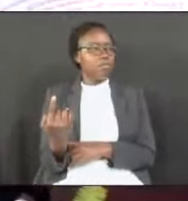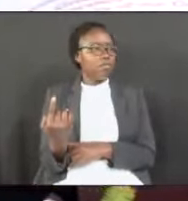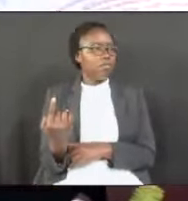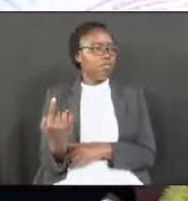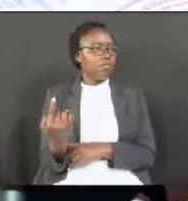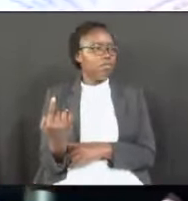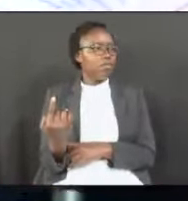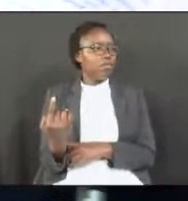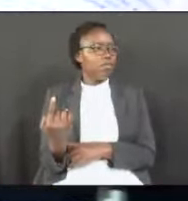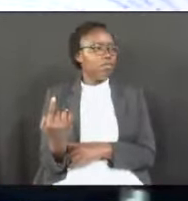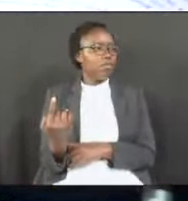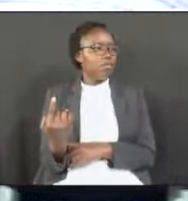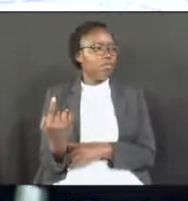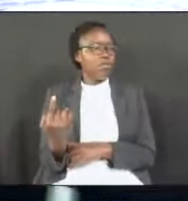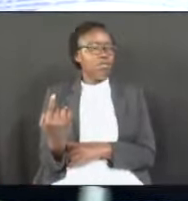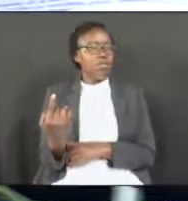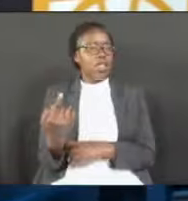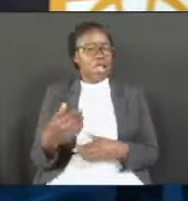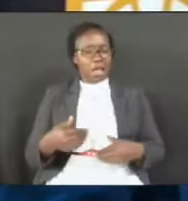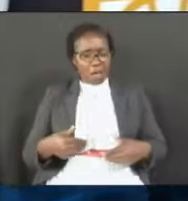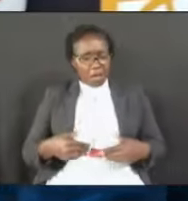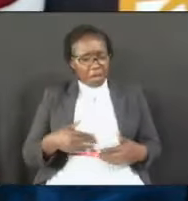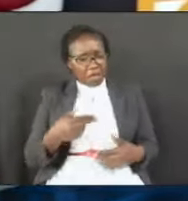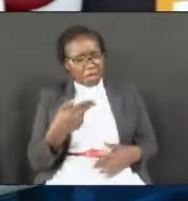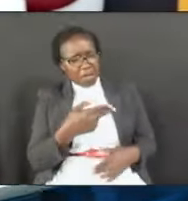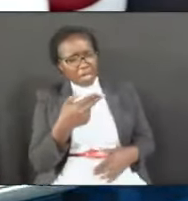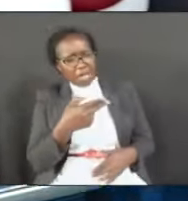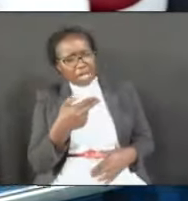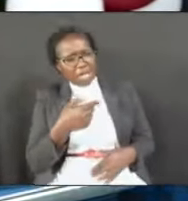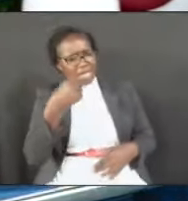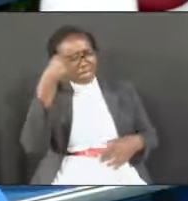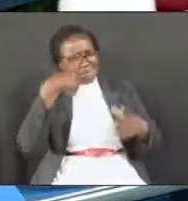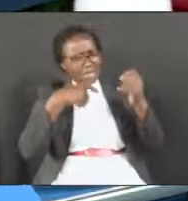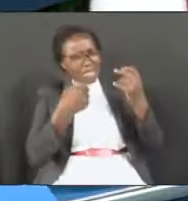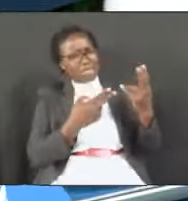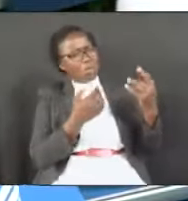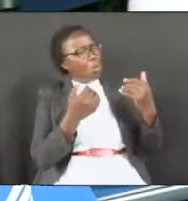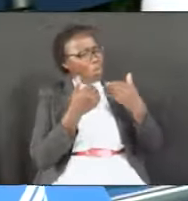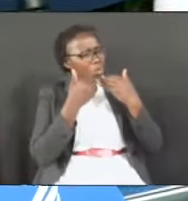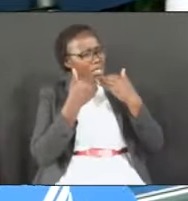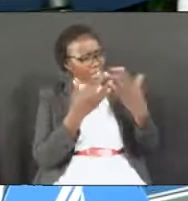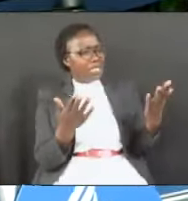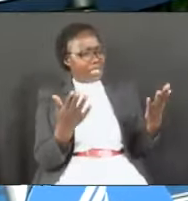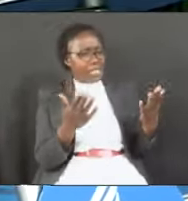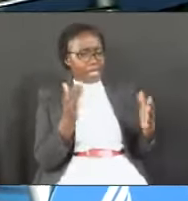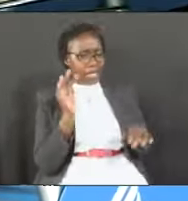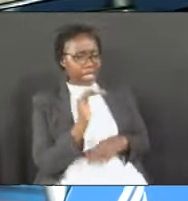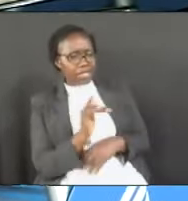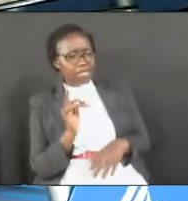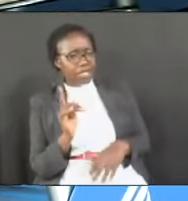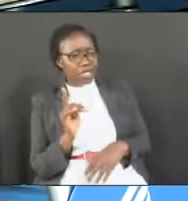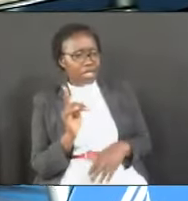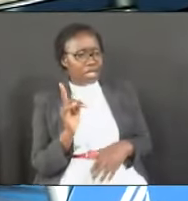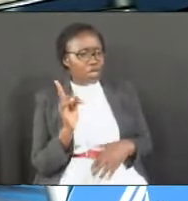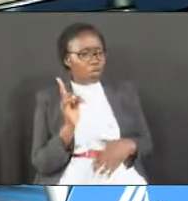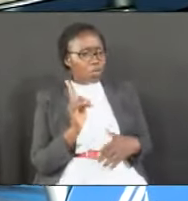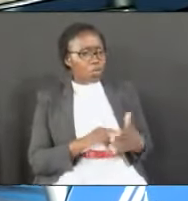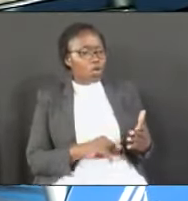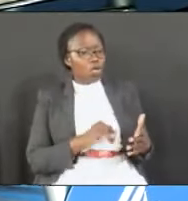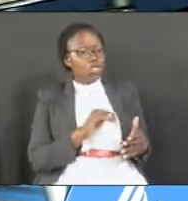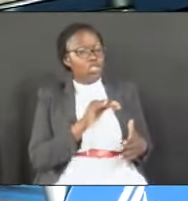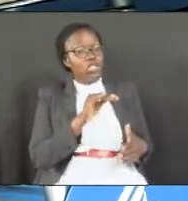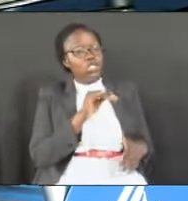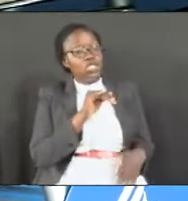Looked at Hagar in her tears, in her hopelessness, and asked Hagar, what heals